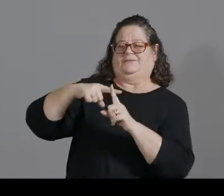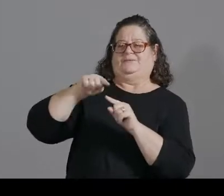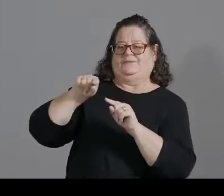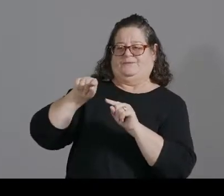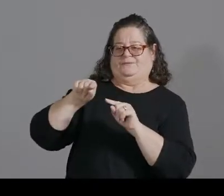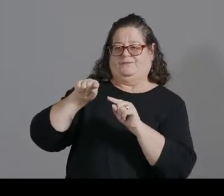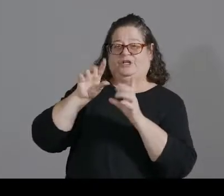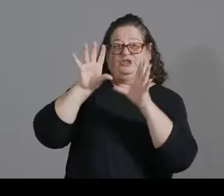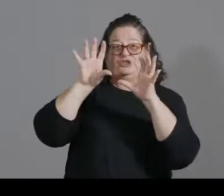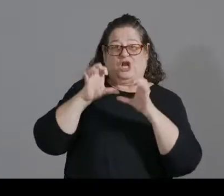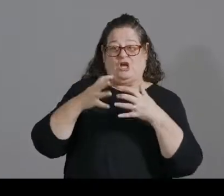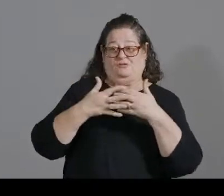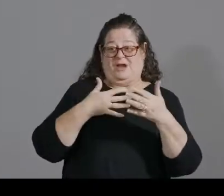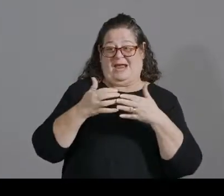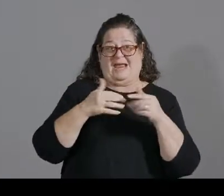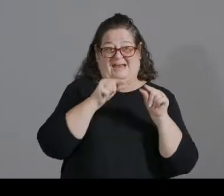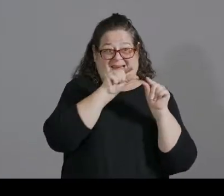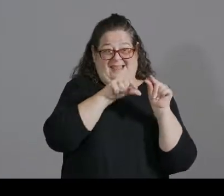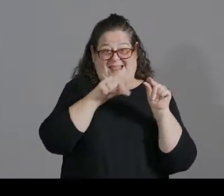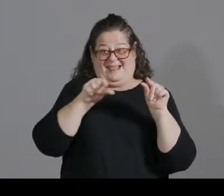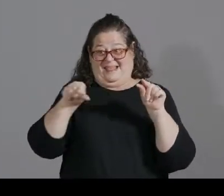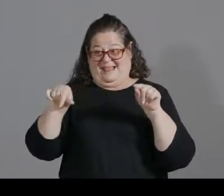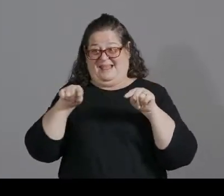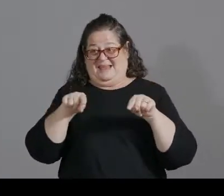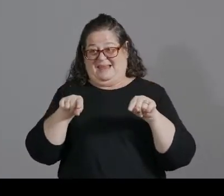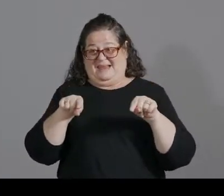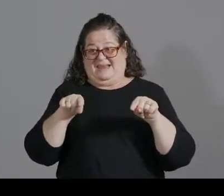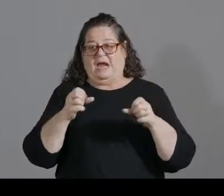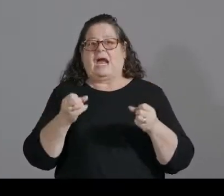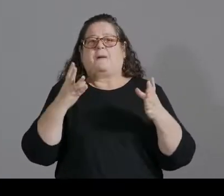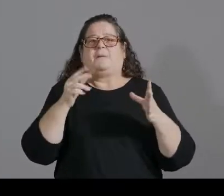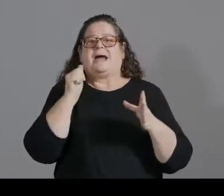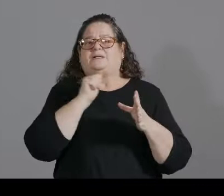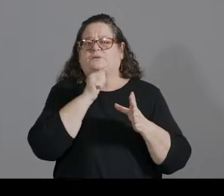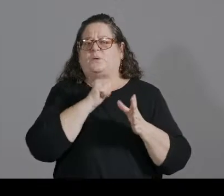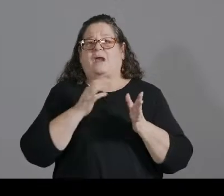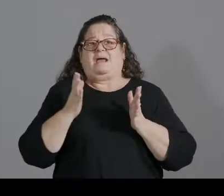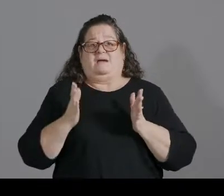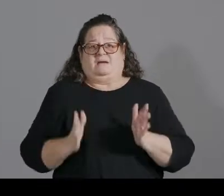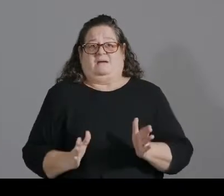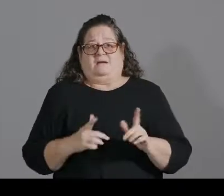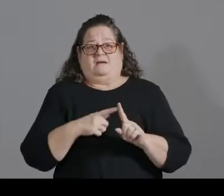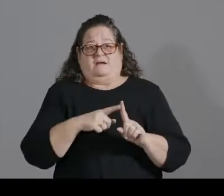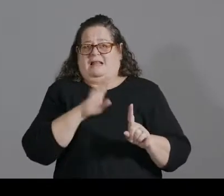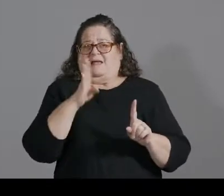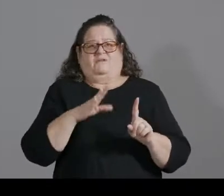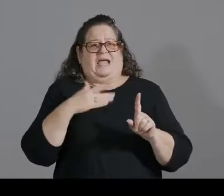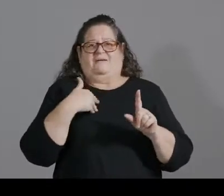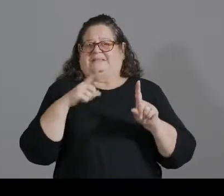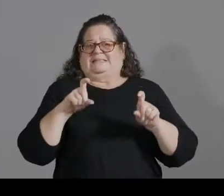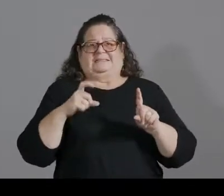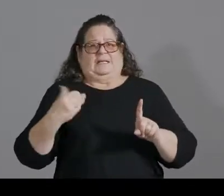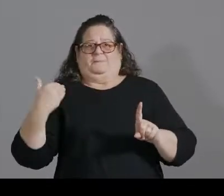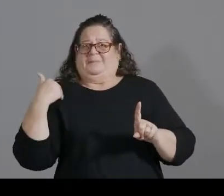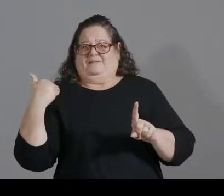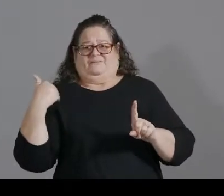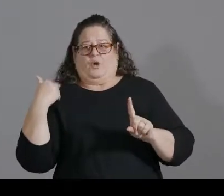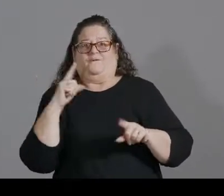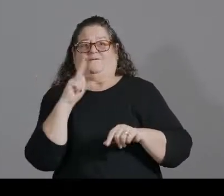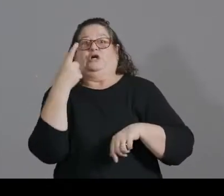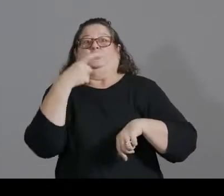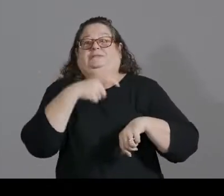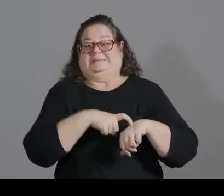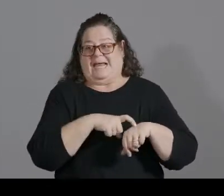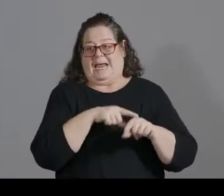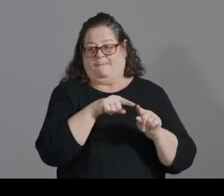of Arizonans who have never been tested before or are being displayed as a unique individual. The gray are